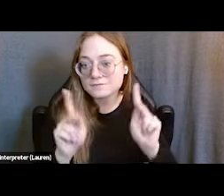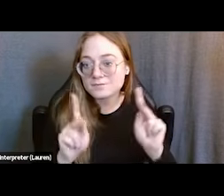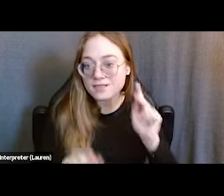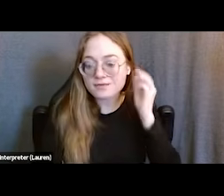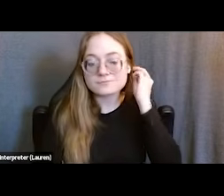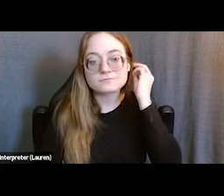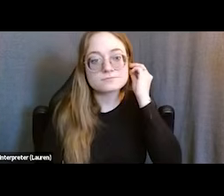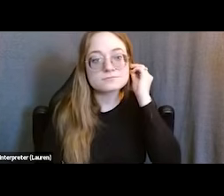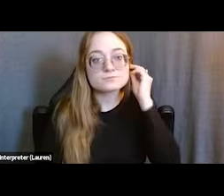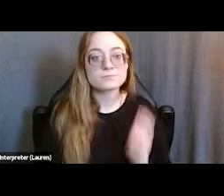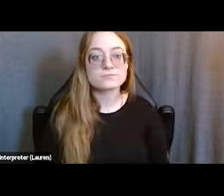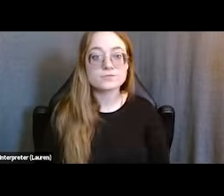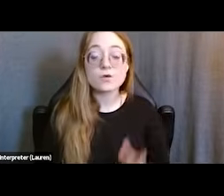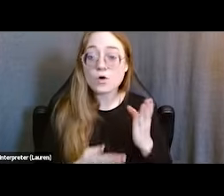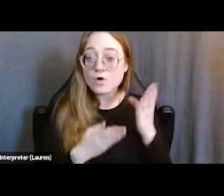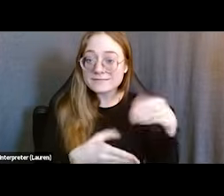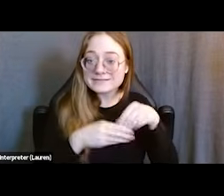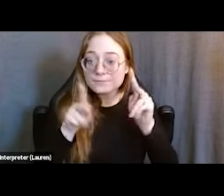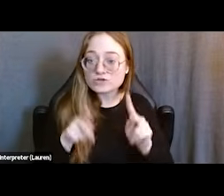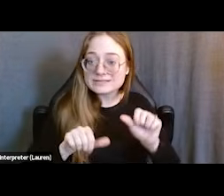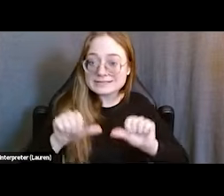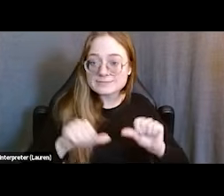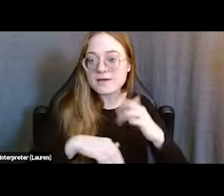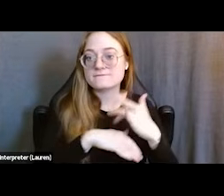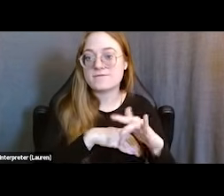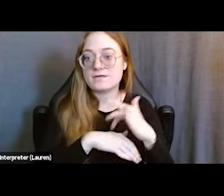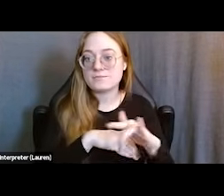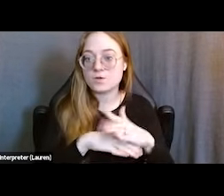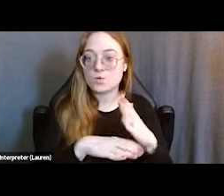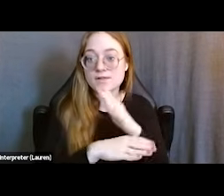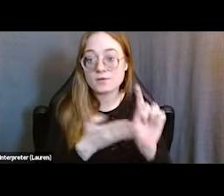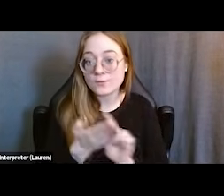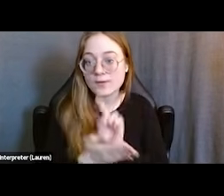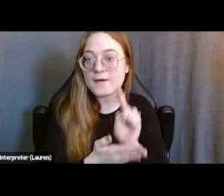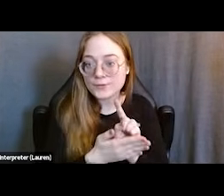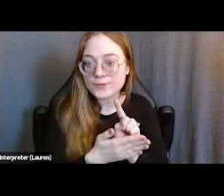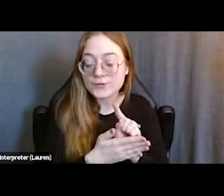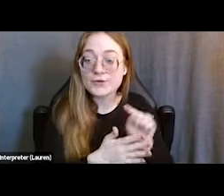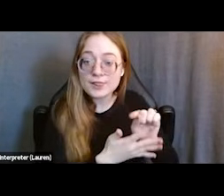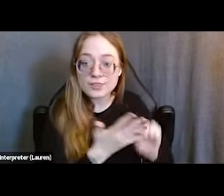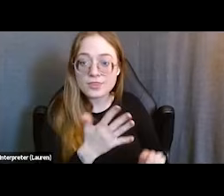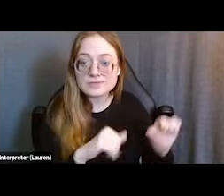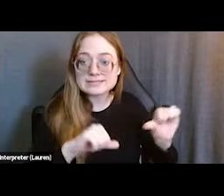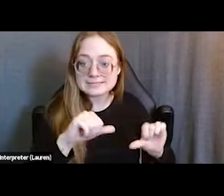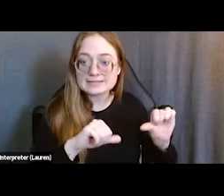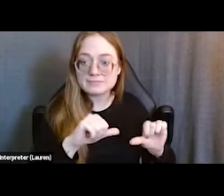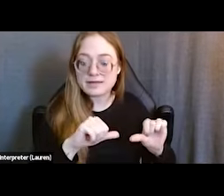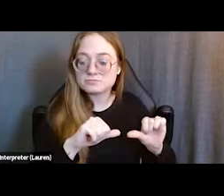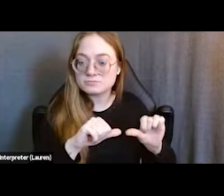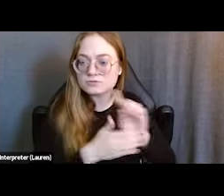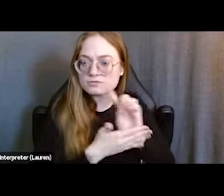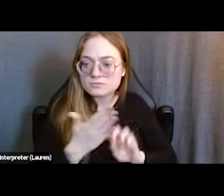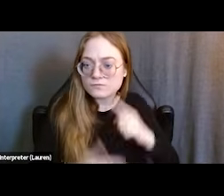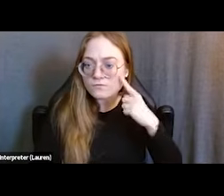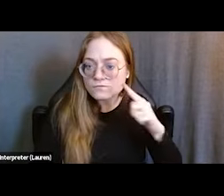It offers that in-person assessments are available with 1 hour of the call. Those assessments are designed to be